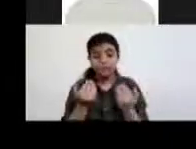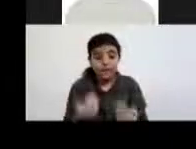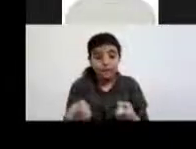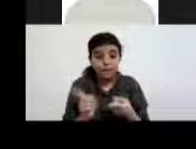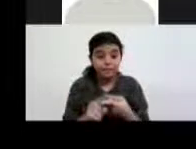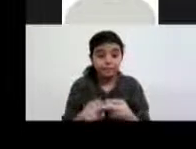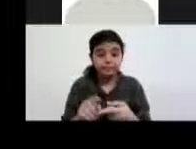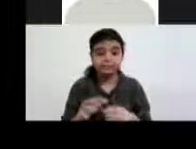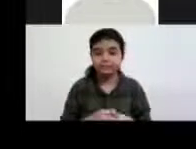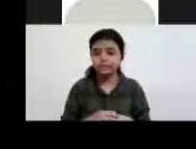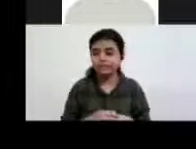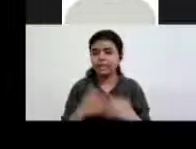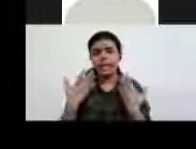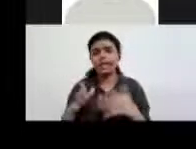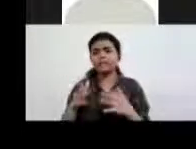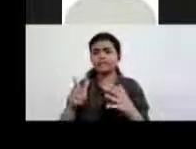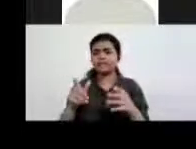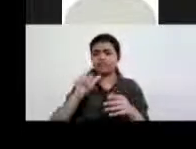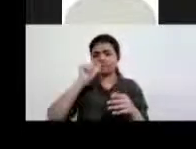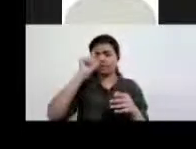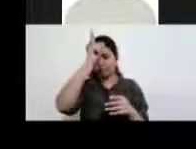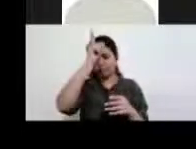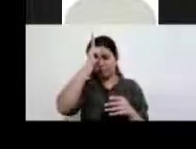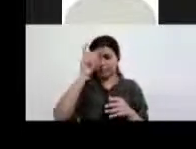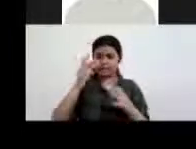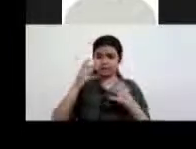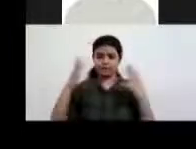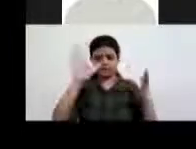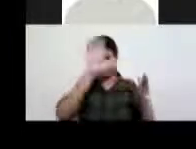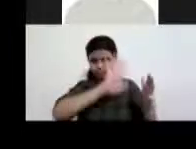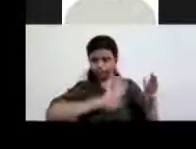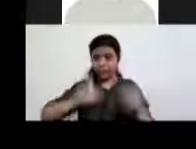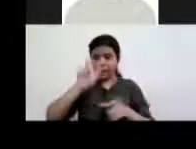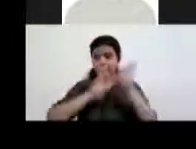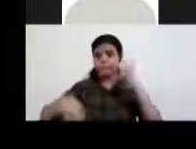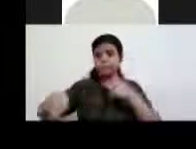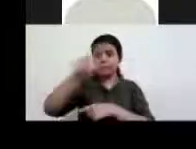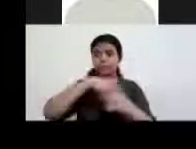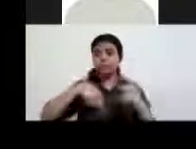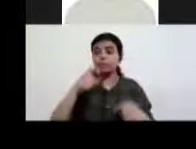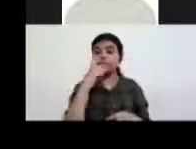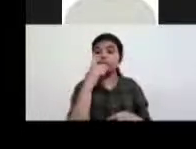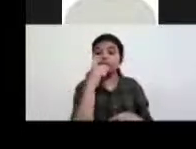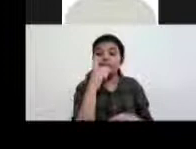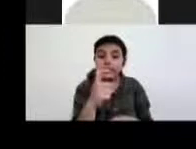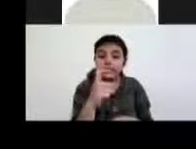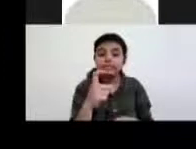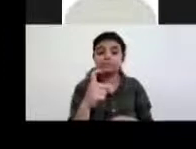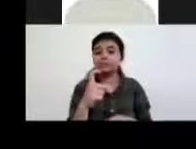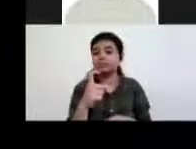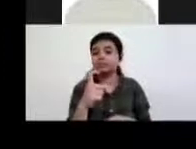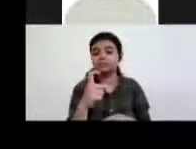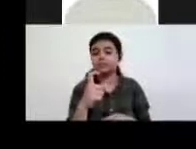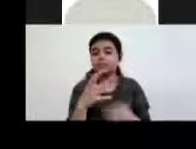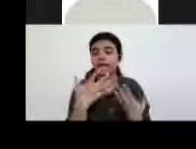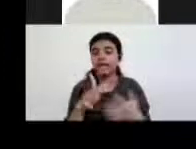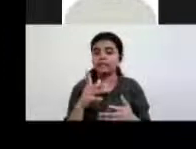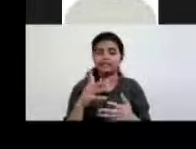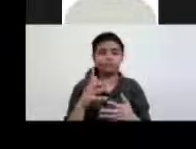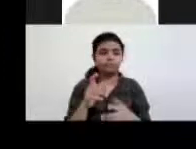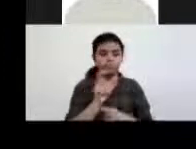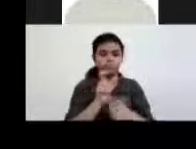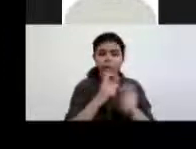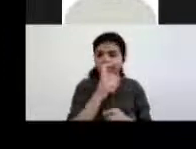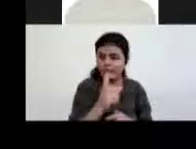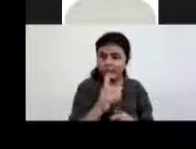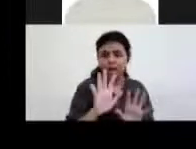seventh citizen in Germany has an officially recognized limitation. And this is very interesting because if